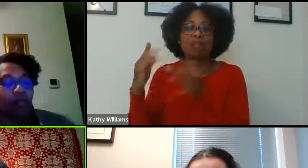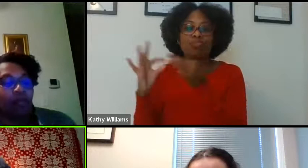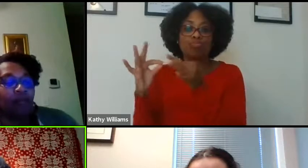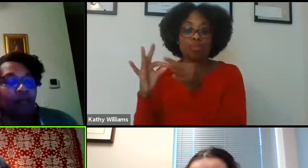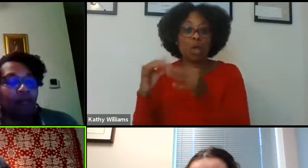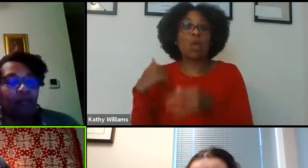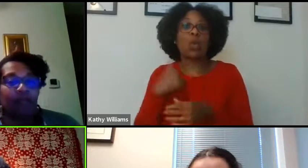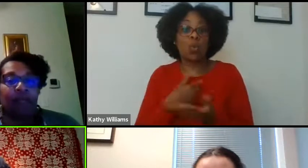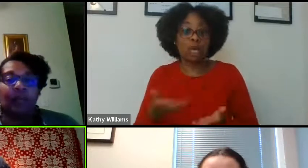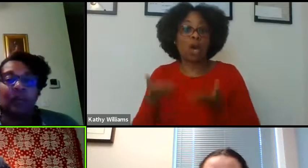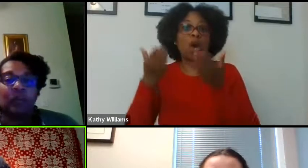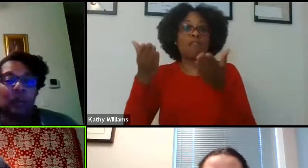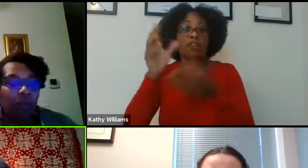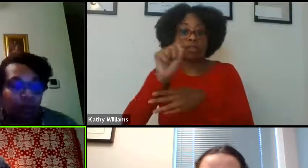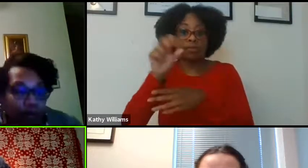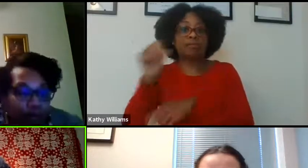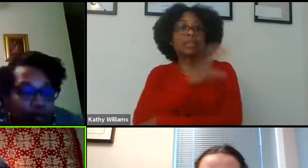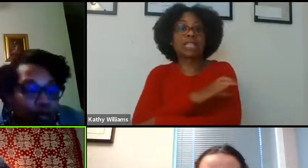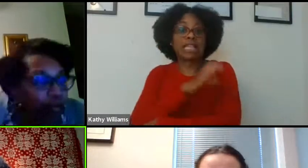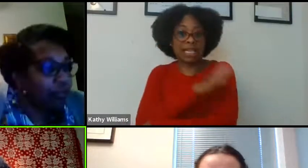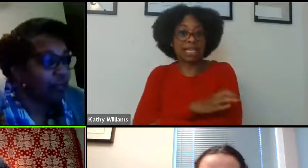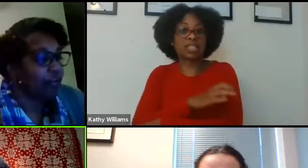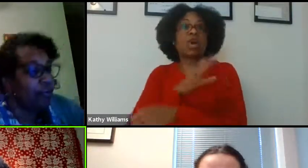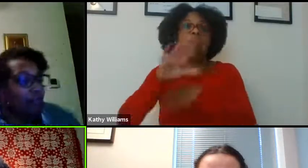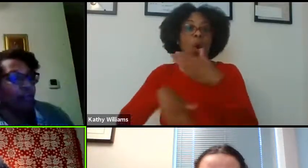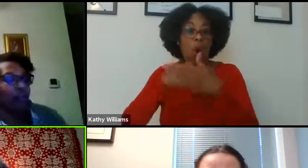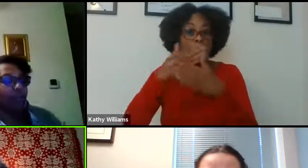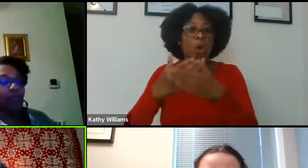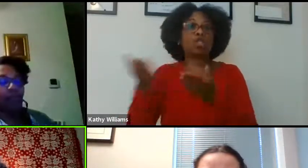Security clinics, and they are free. That's right.